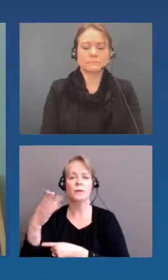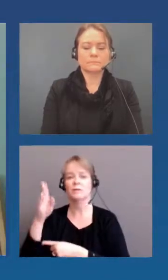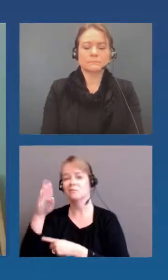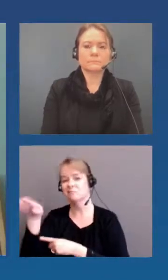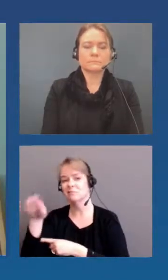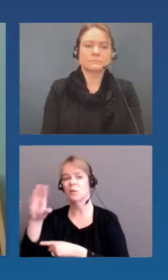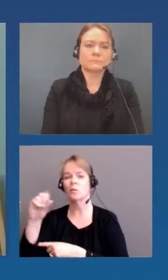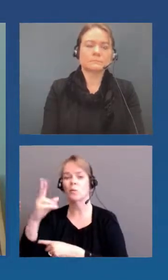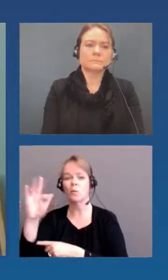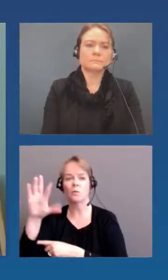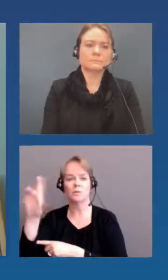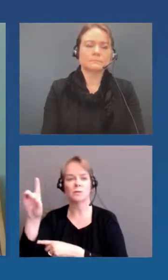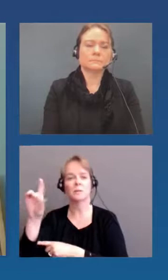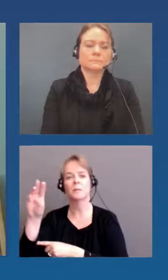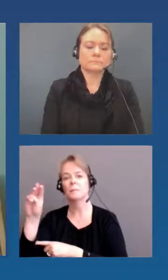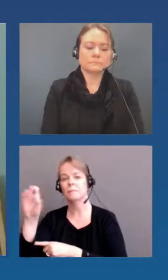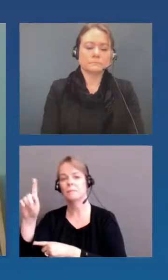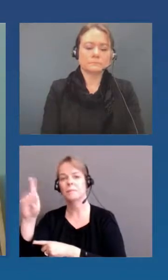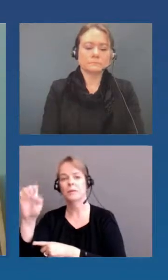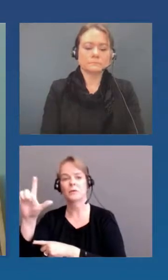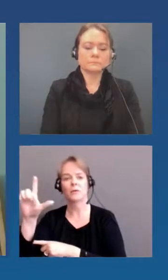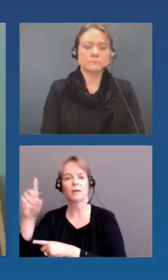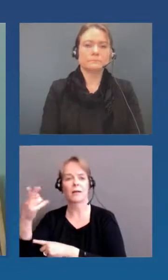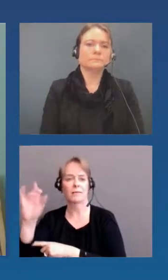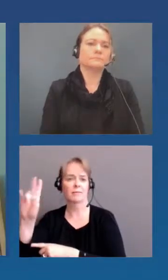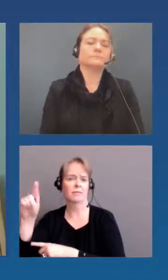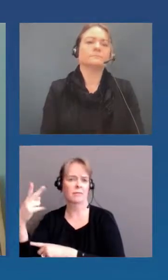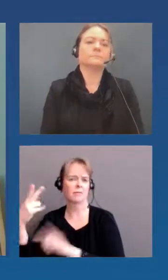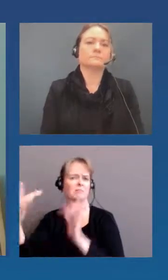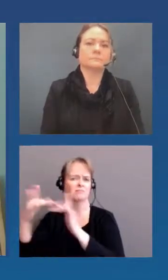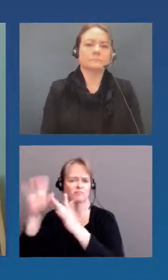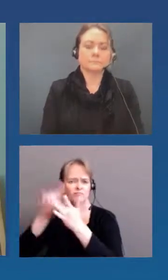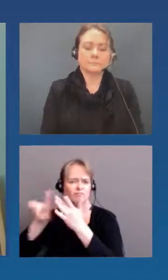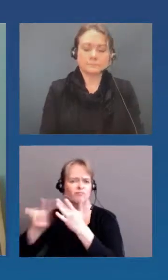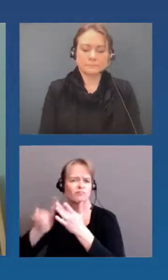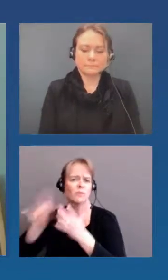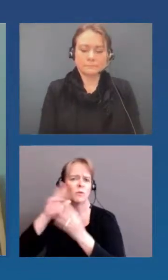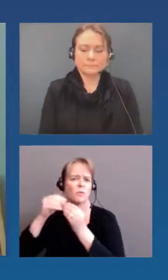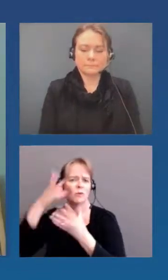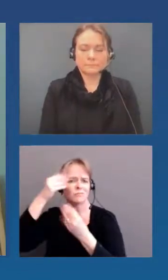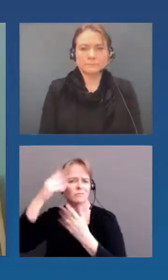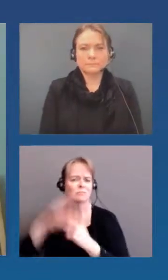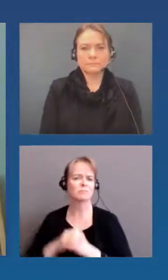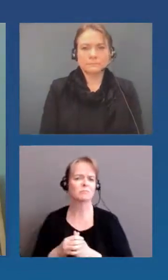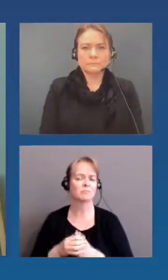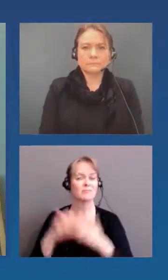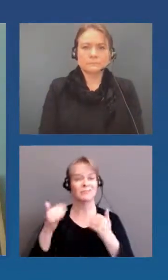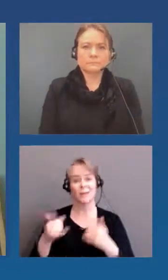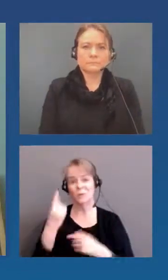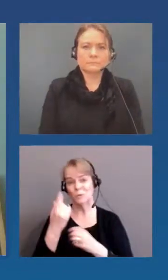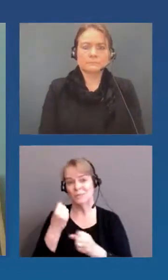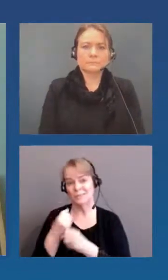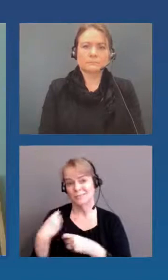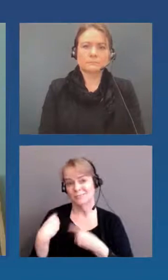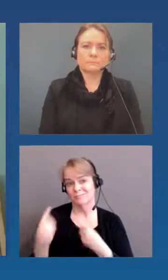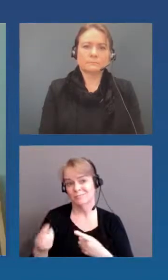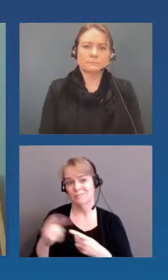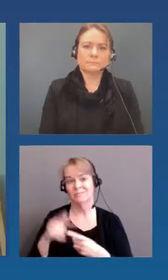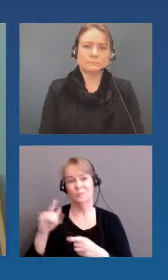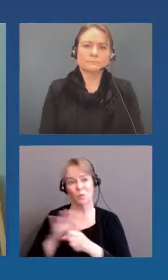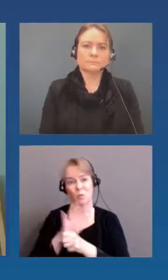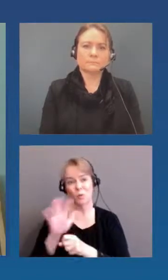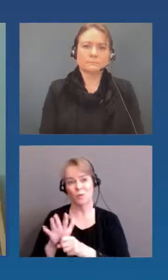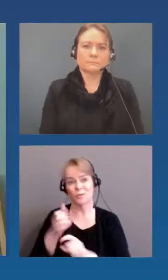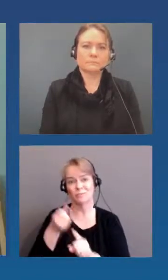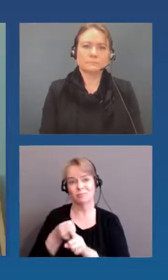ottawapublichealth.ca/COVID mental health. As we approach March 11th, the one-year anniversary of the WHO declaring COVID-19 a